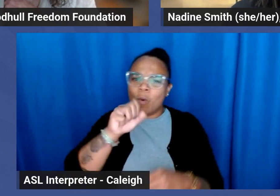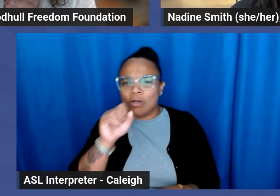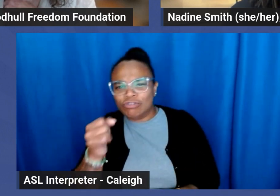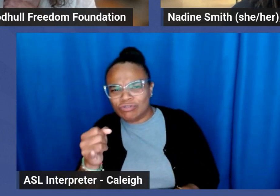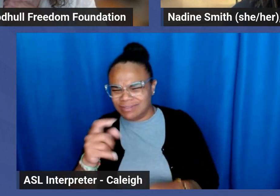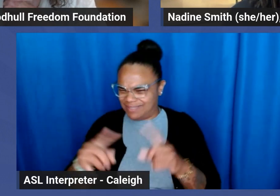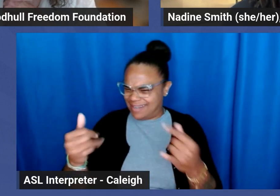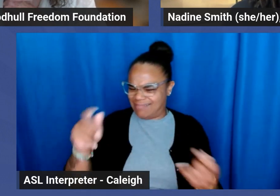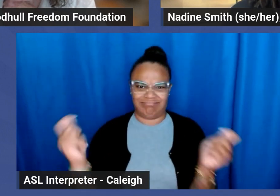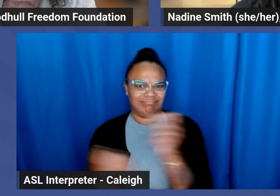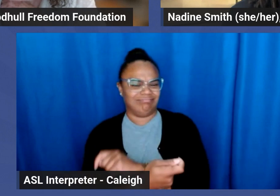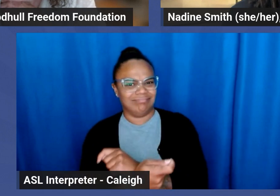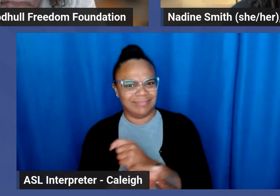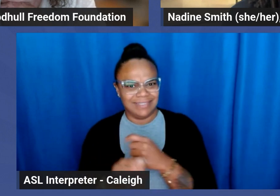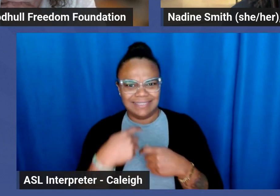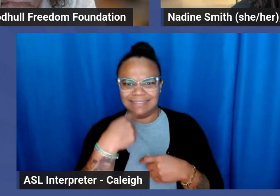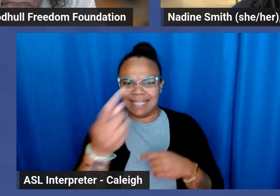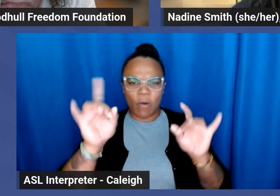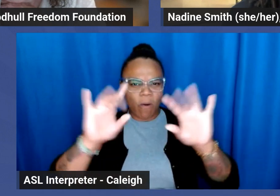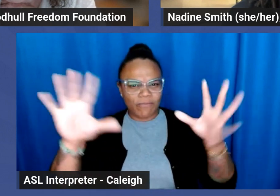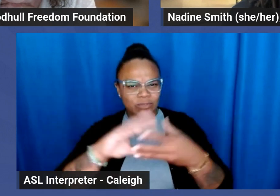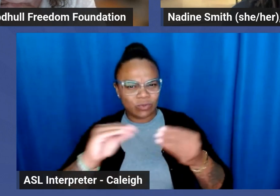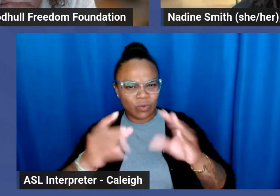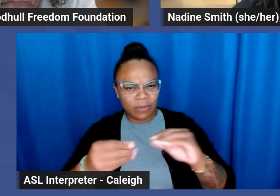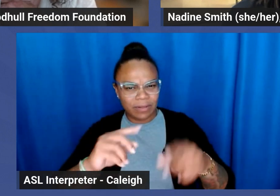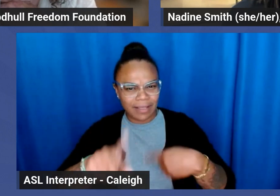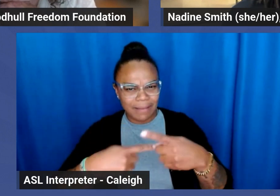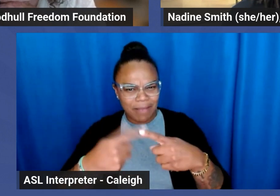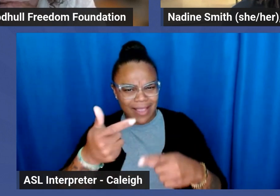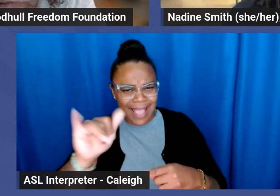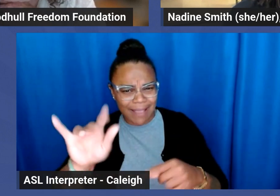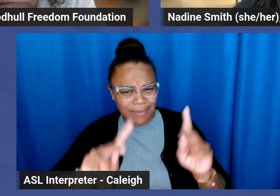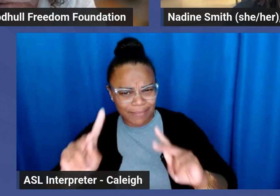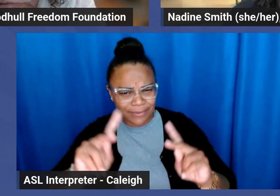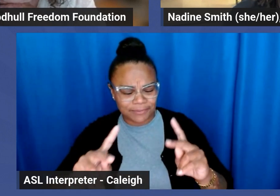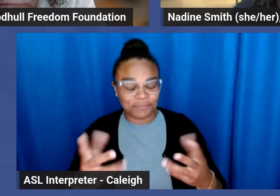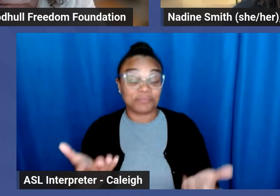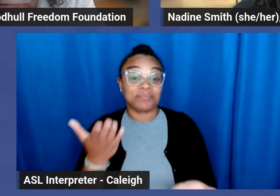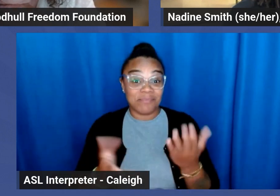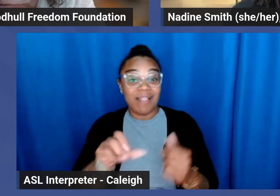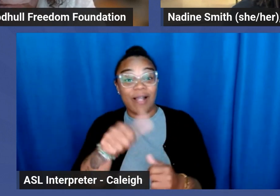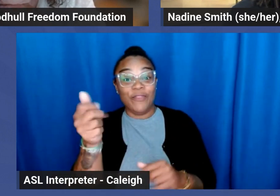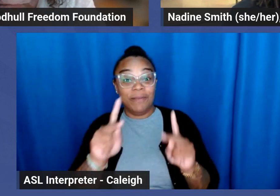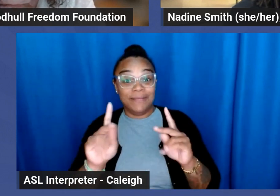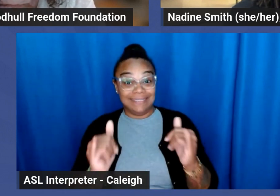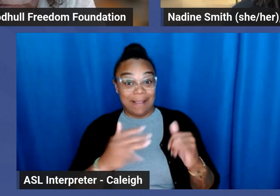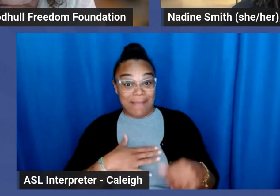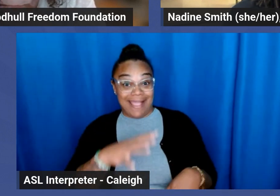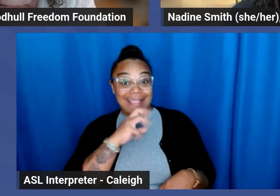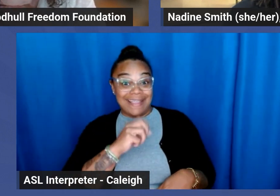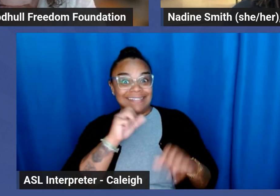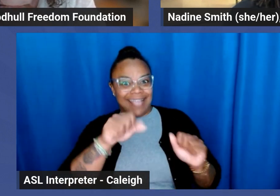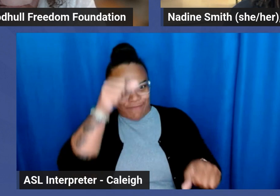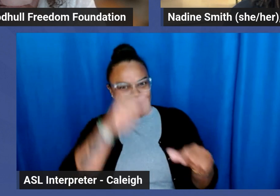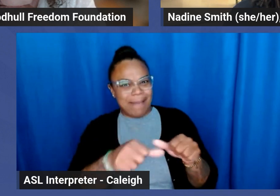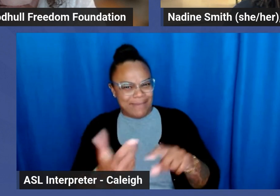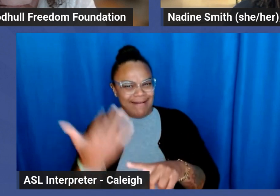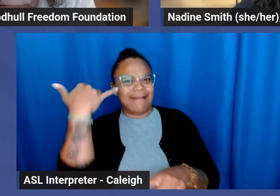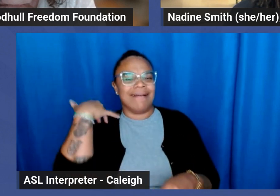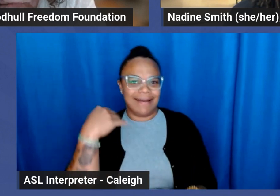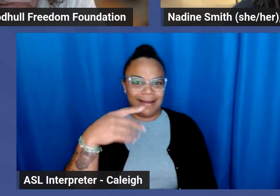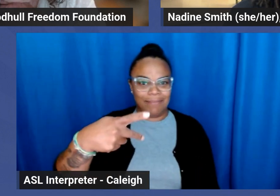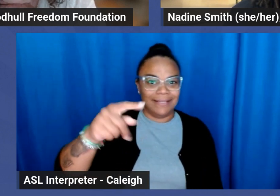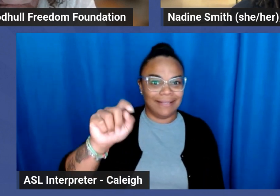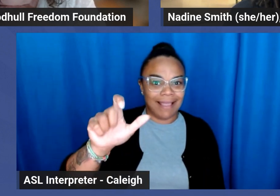also was, in some strange way, and there may be people in my age group who can remember this, but suddenly, like the PTL Club and the 700